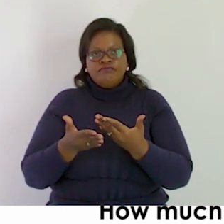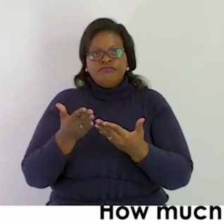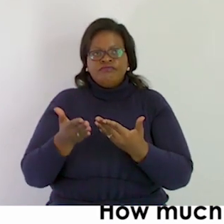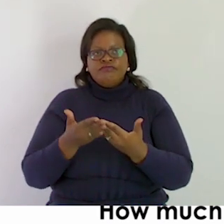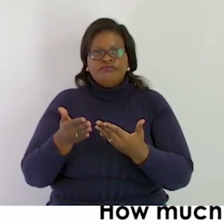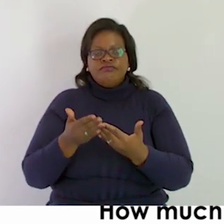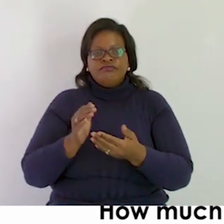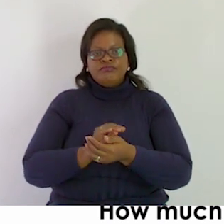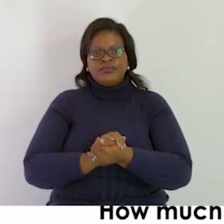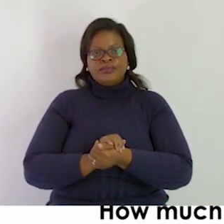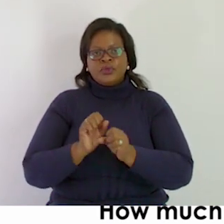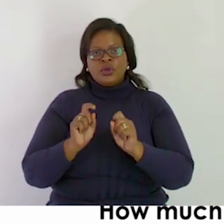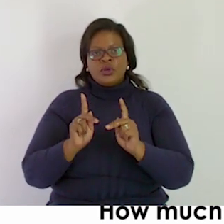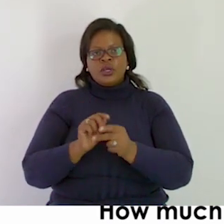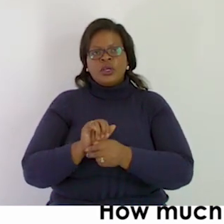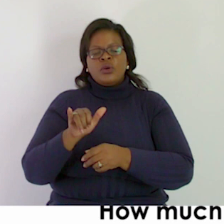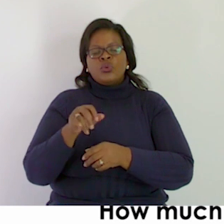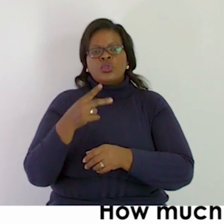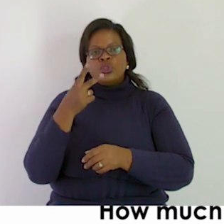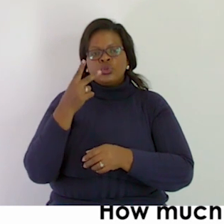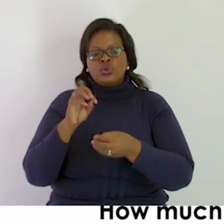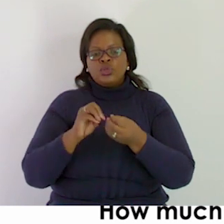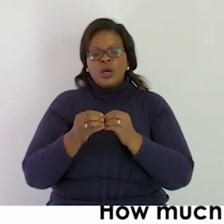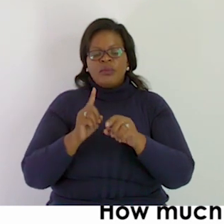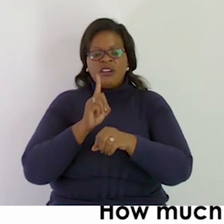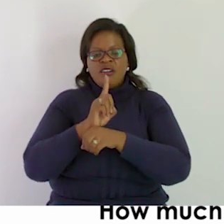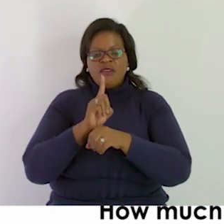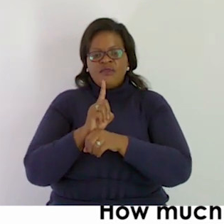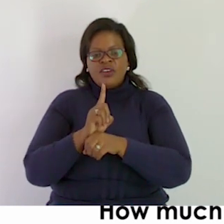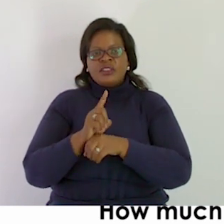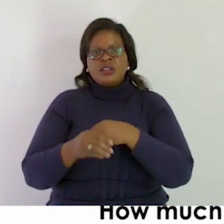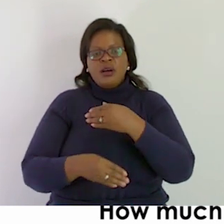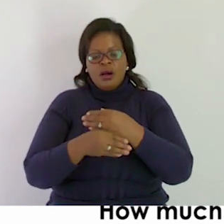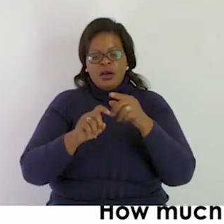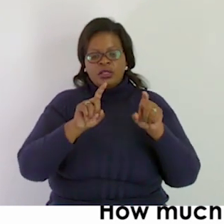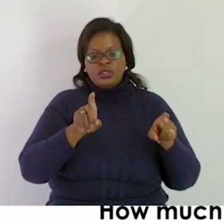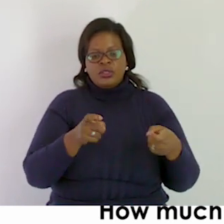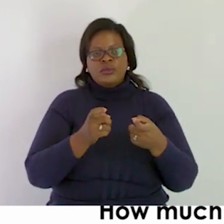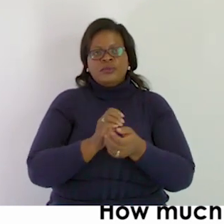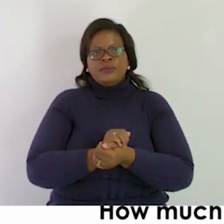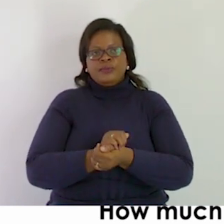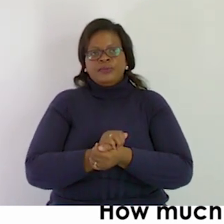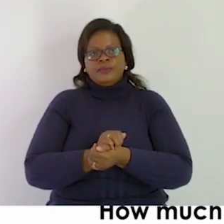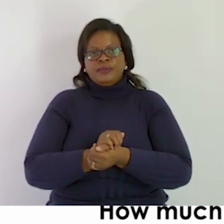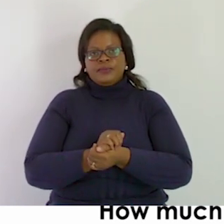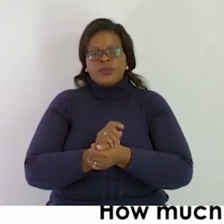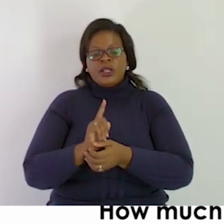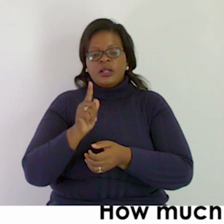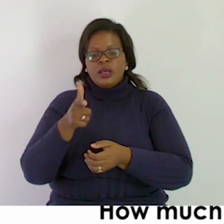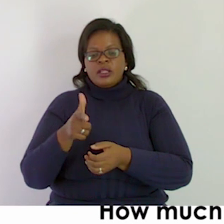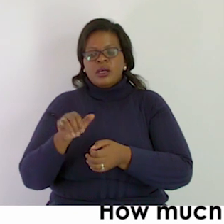Okay? So which 2 numbers will you first add to get a rounded number? And then from there, you